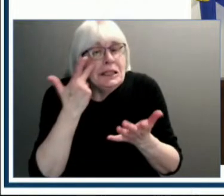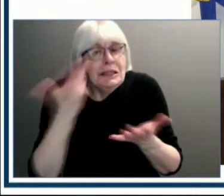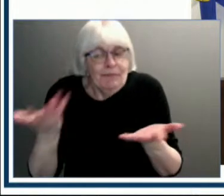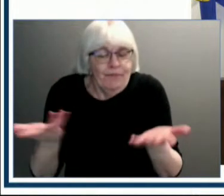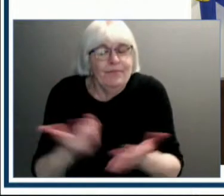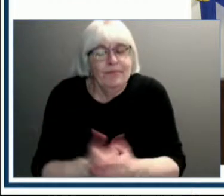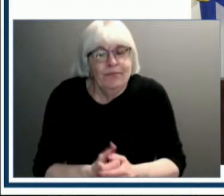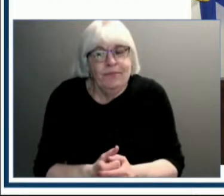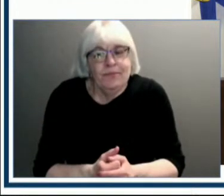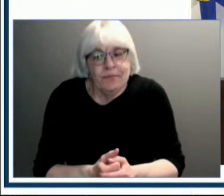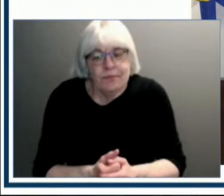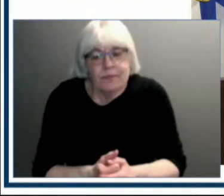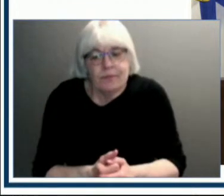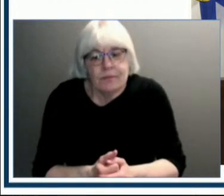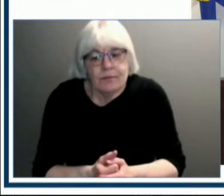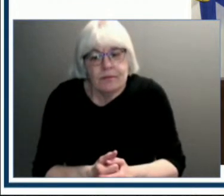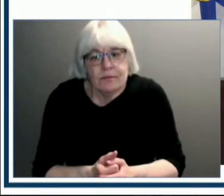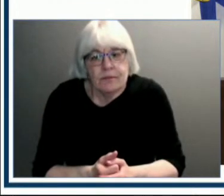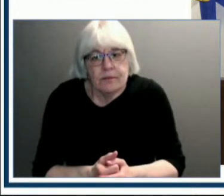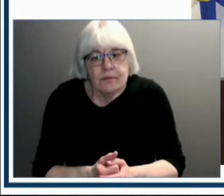Blanc, Radio Canada. Go ahead, Adrian.